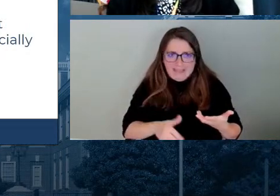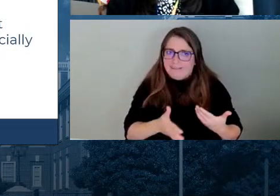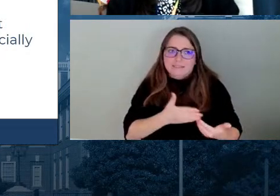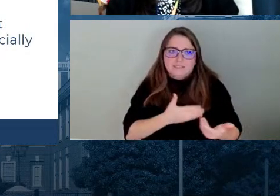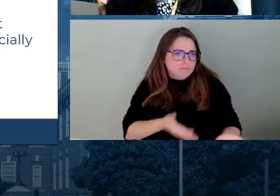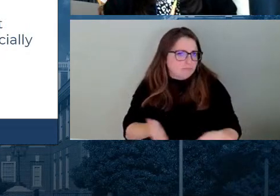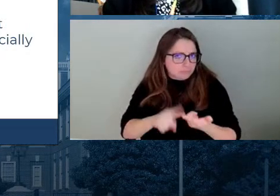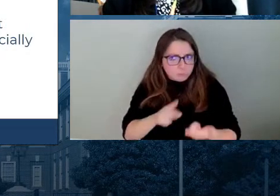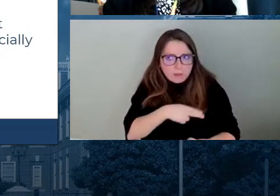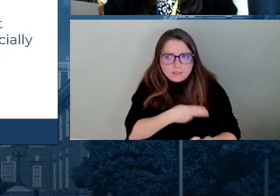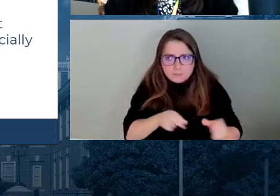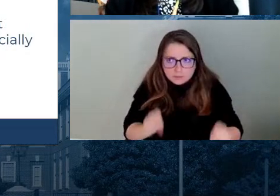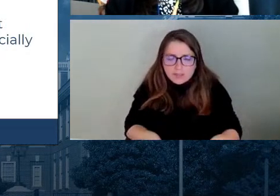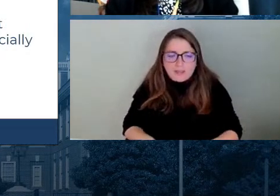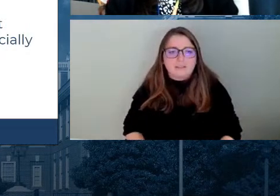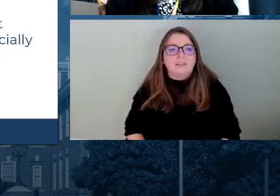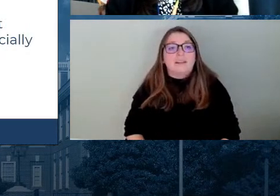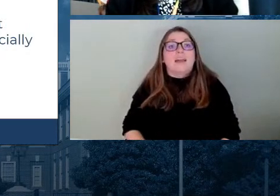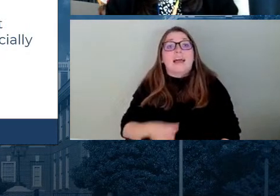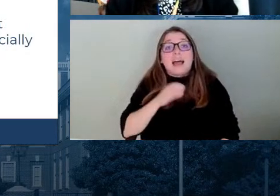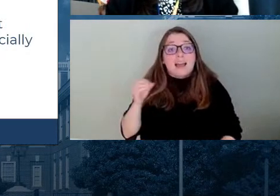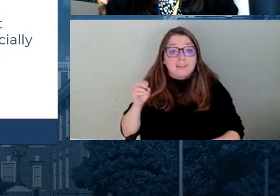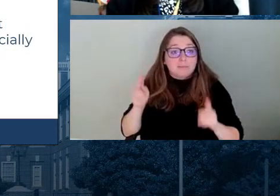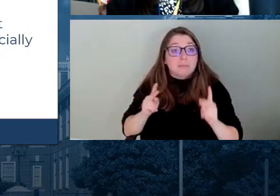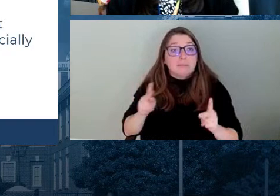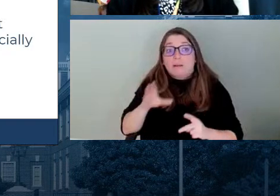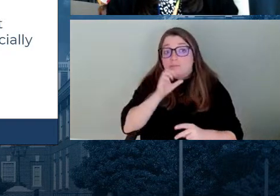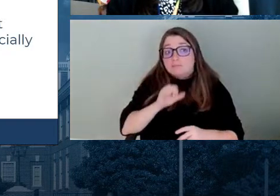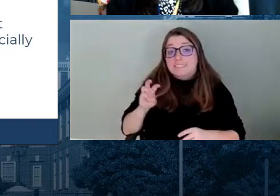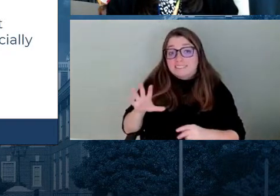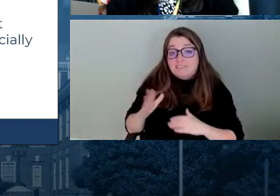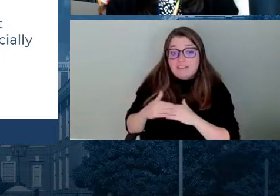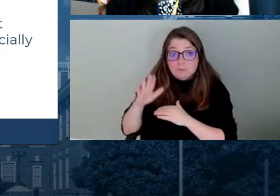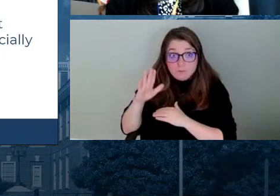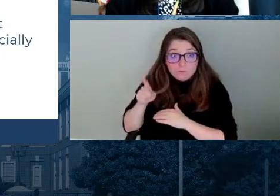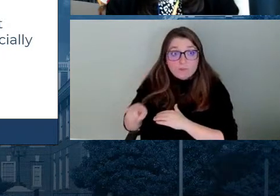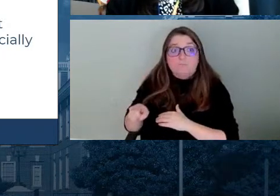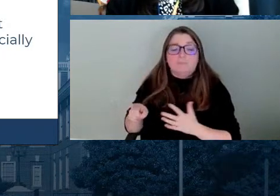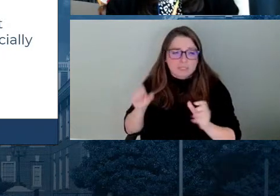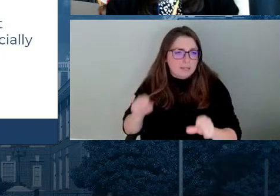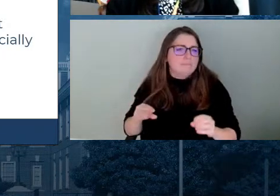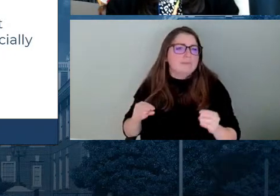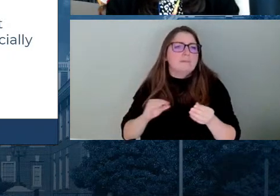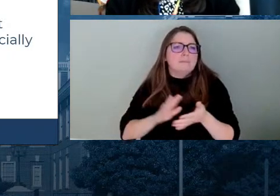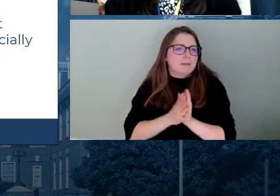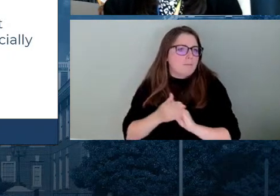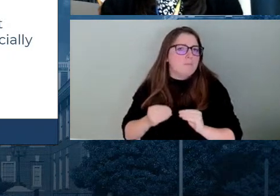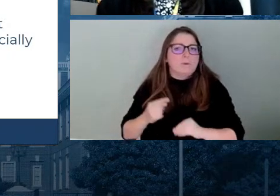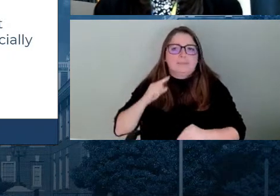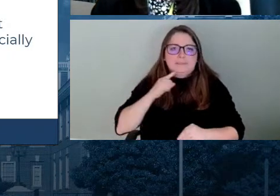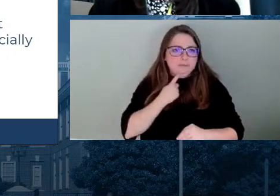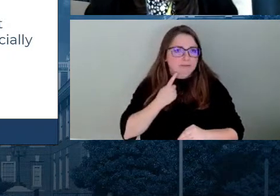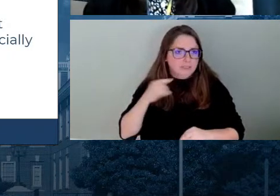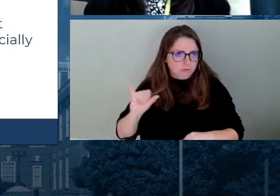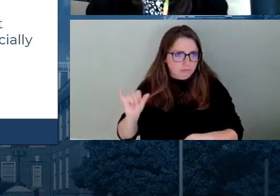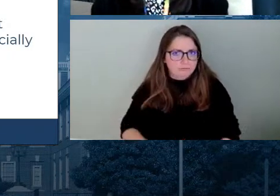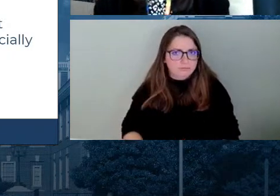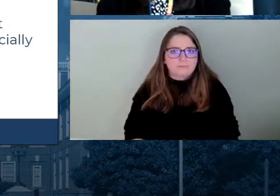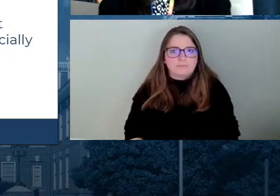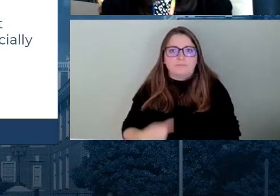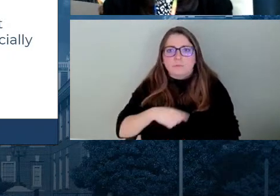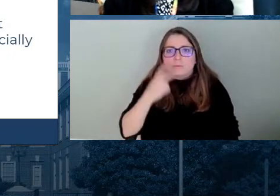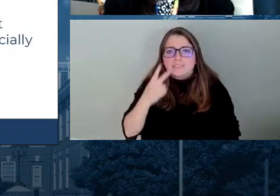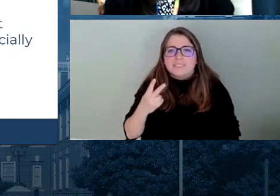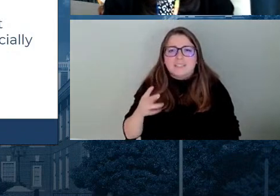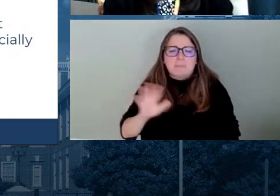65 and older, RSV can cause more severe disease. We see about 14,000 deaths around the country